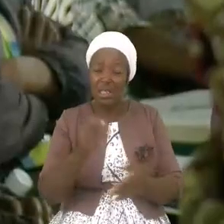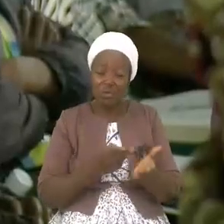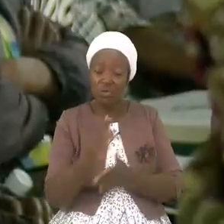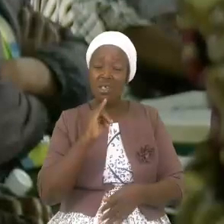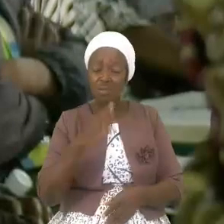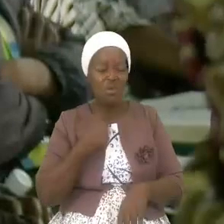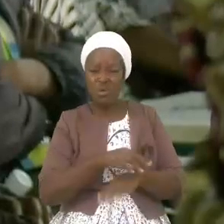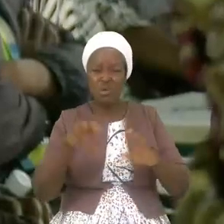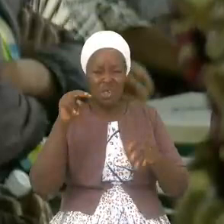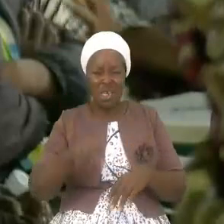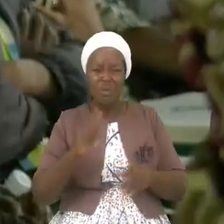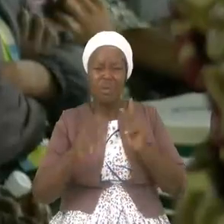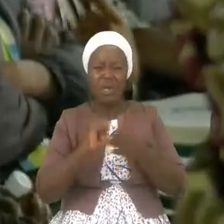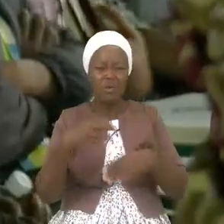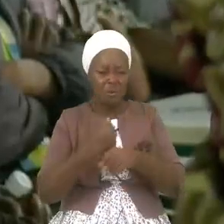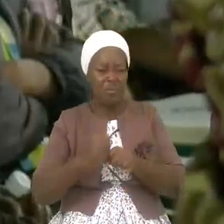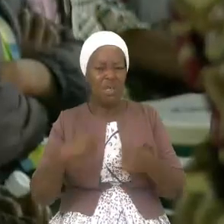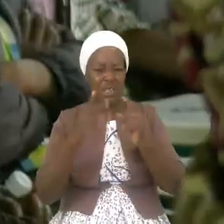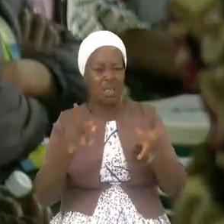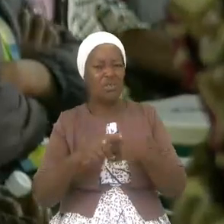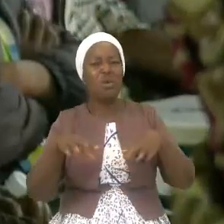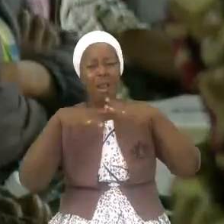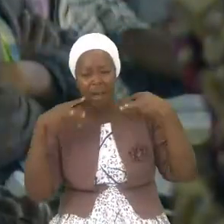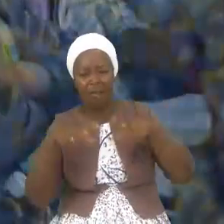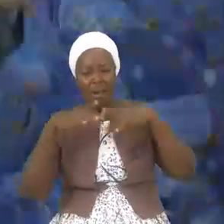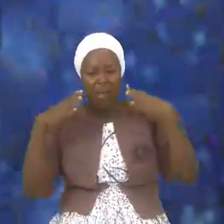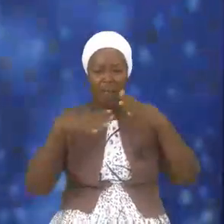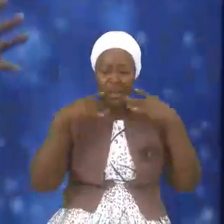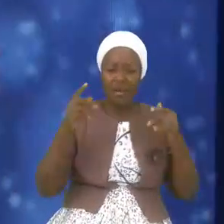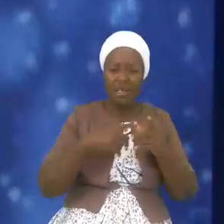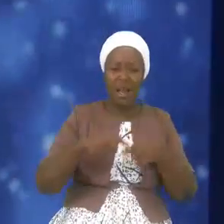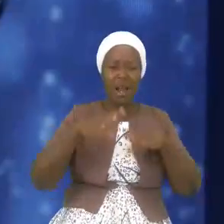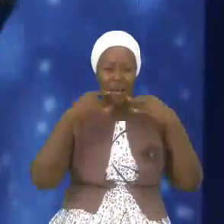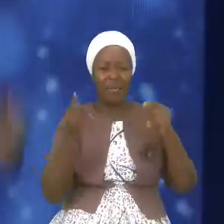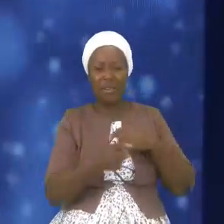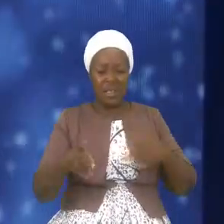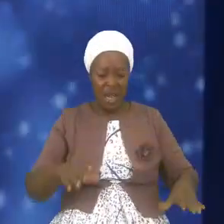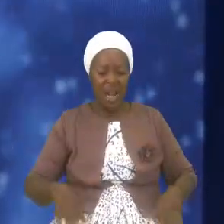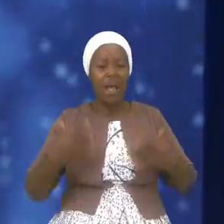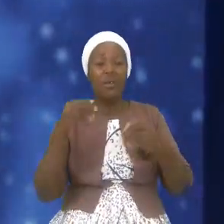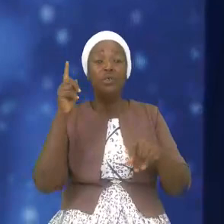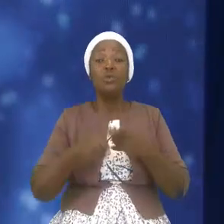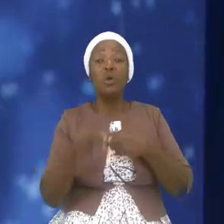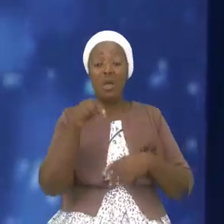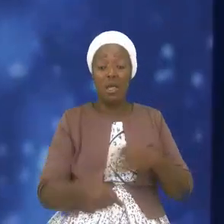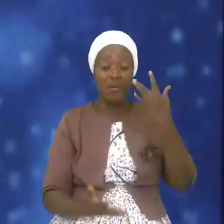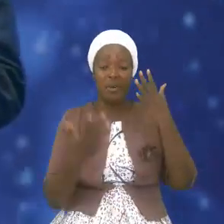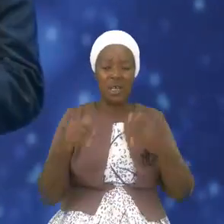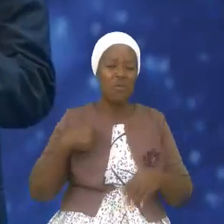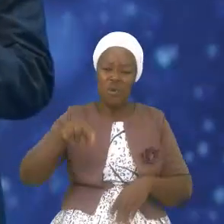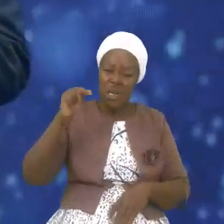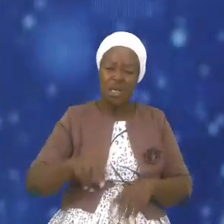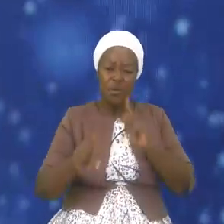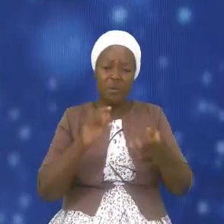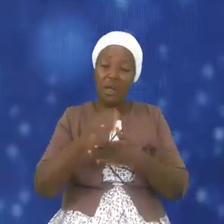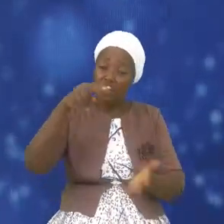laugh their lives unto hell. We need people that will stand. Now let Daniel be called, and